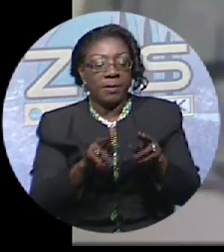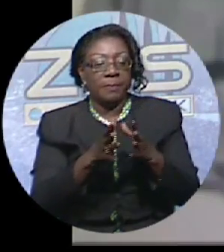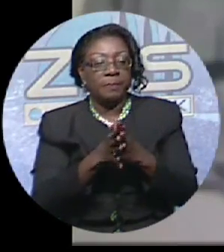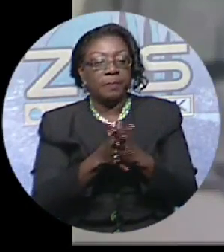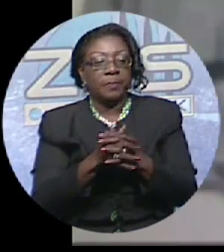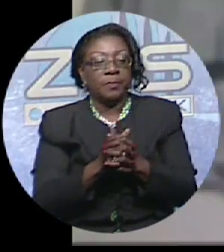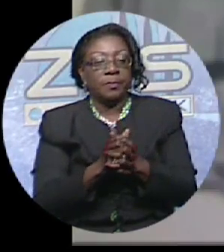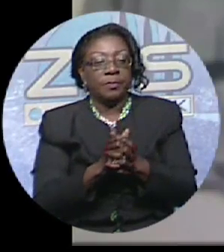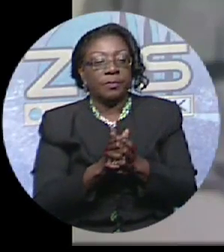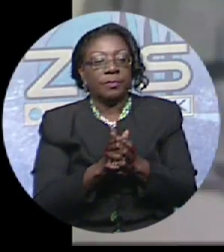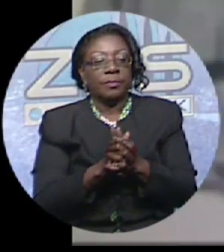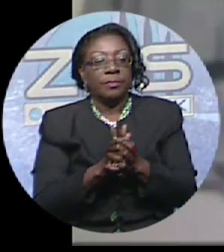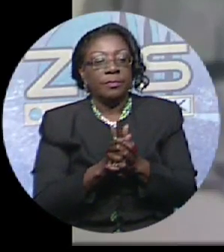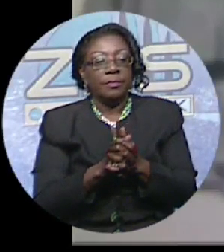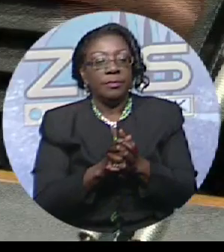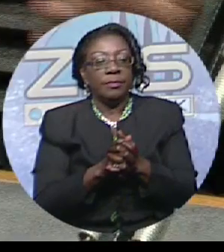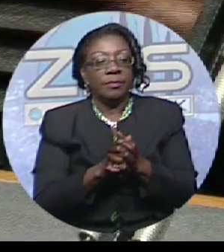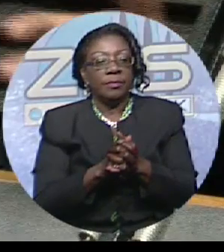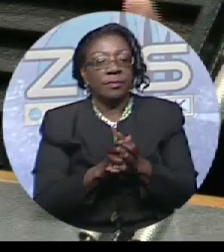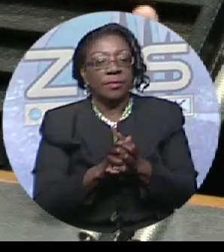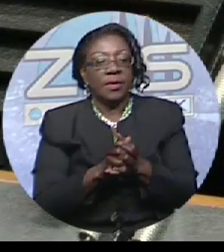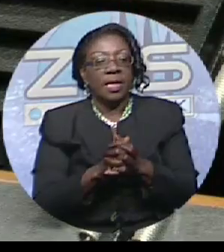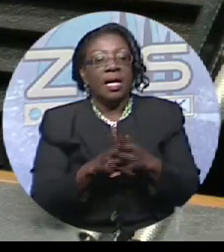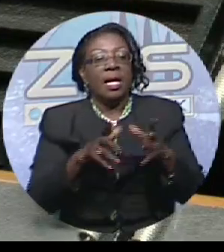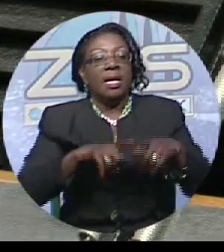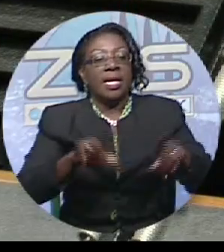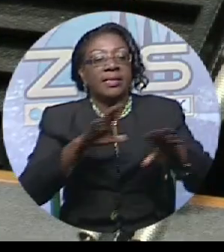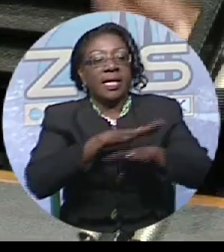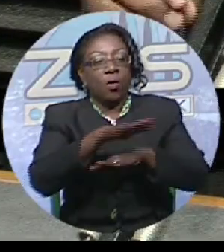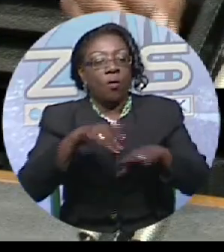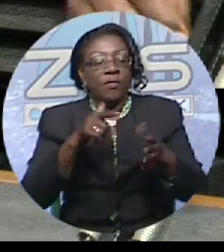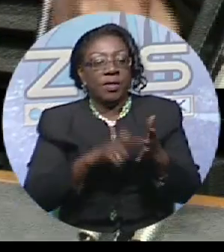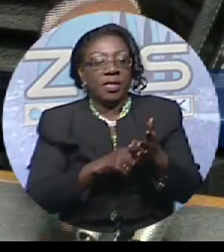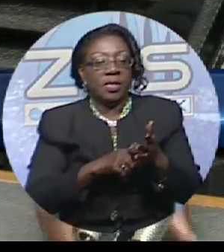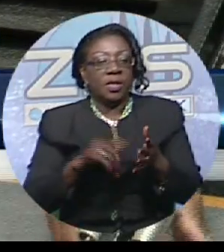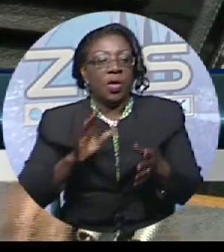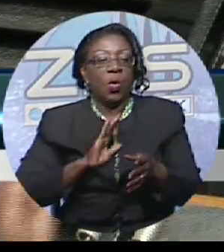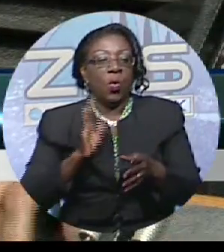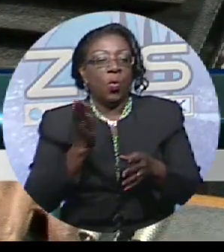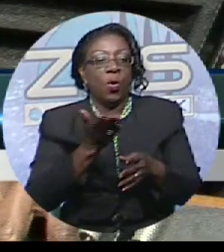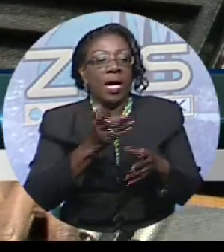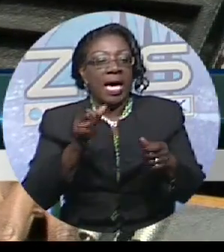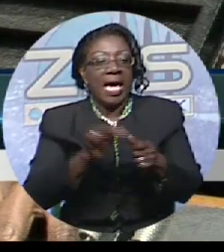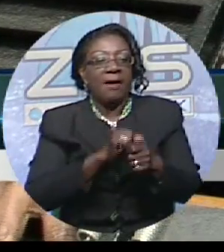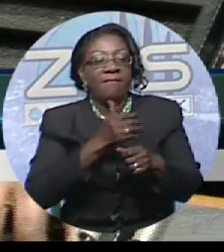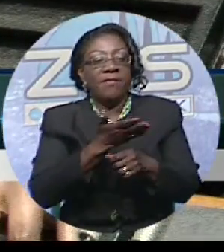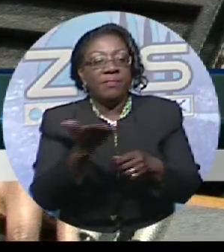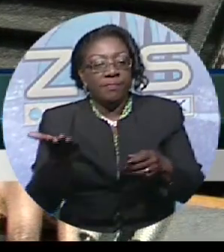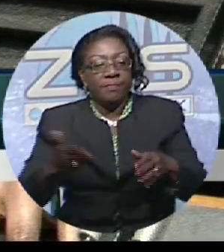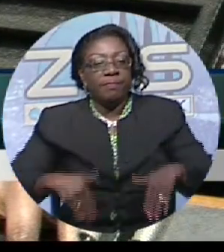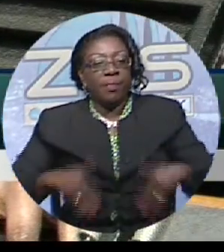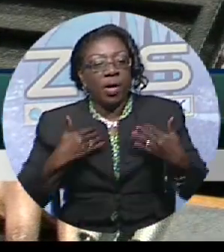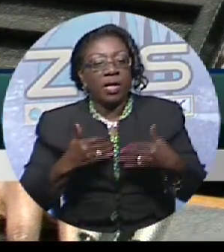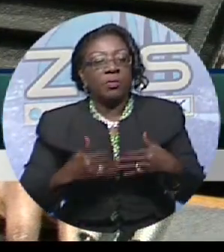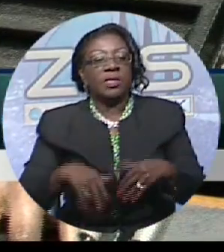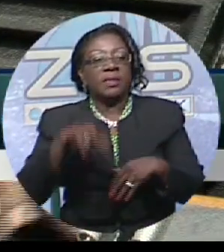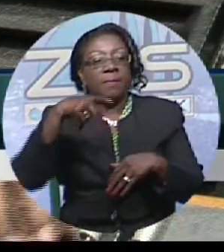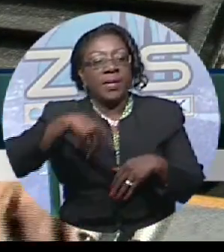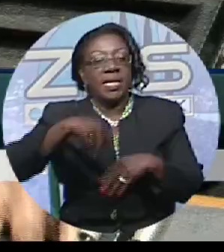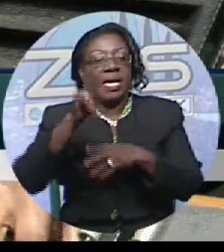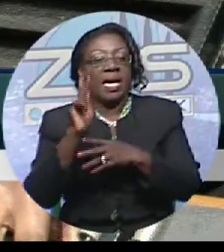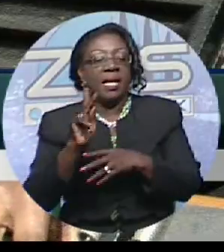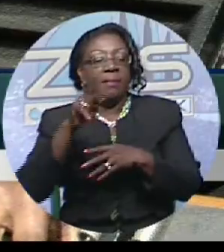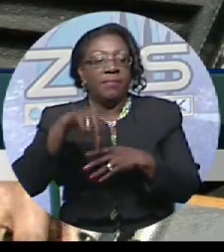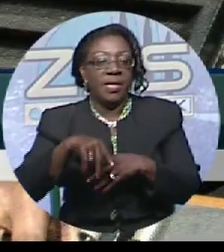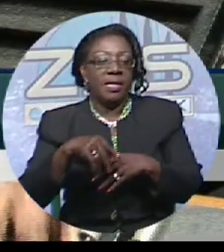loyalties. Let's get over this, right? We were involved. Everybody was PLP prior to 67. Well,